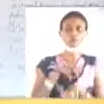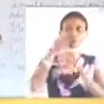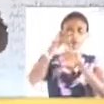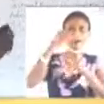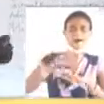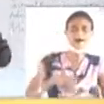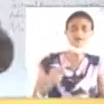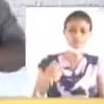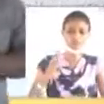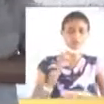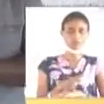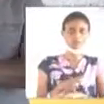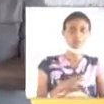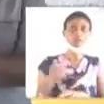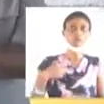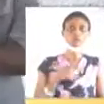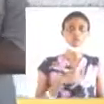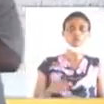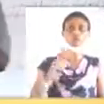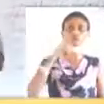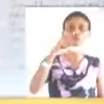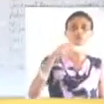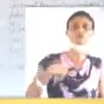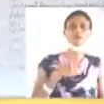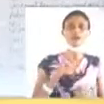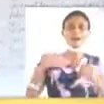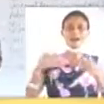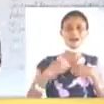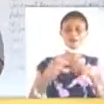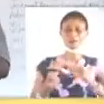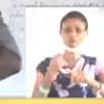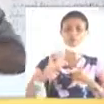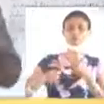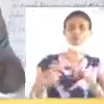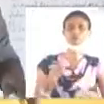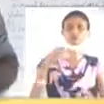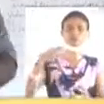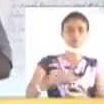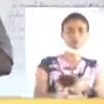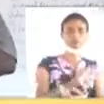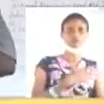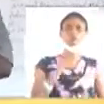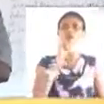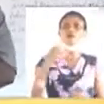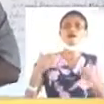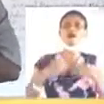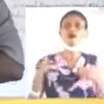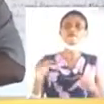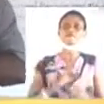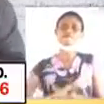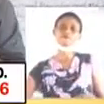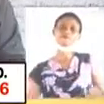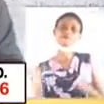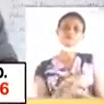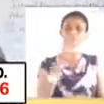of drug abuse. We told you that we have peer group influence. We also told you that lack